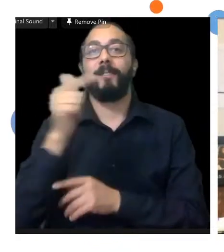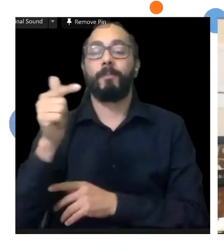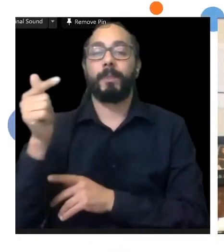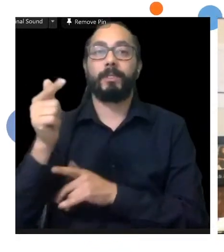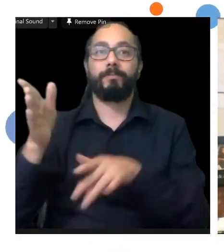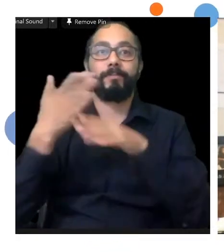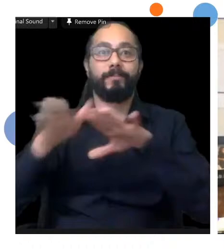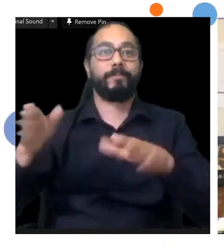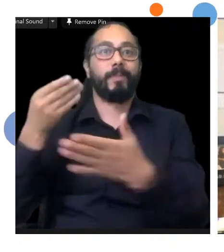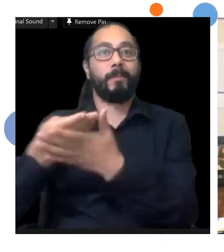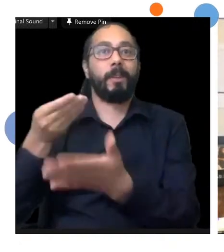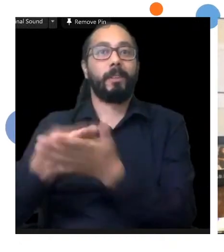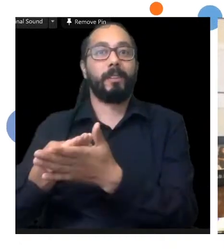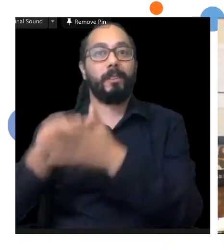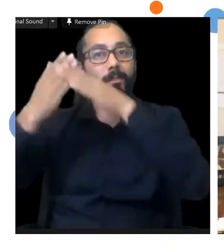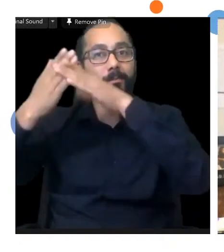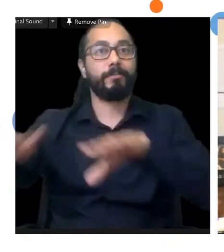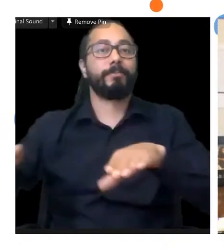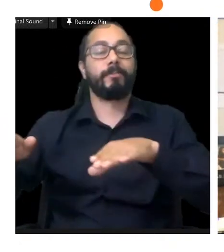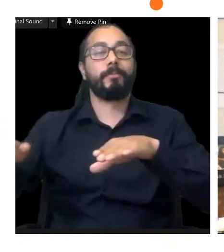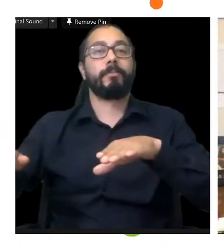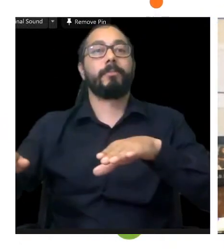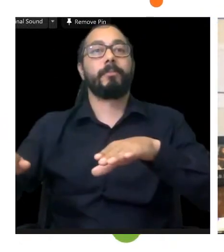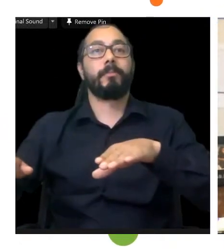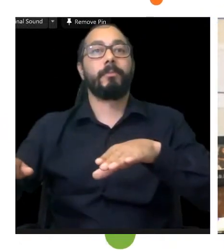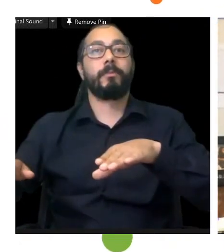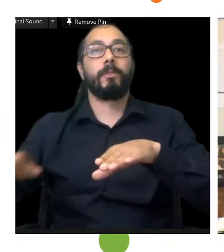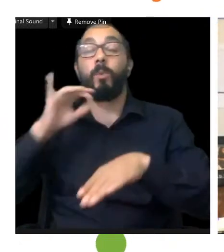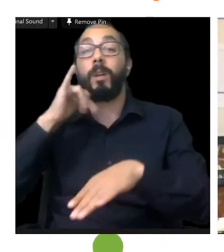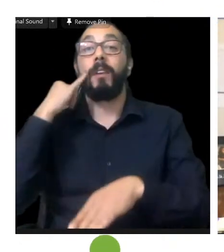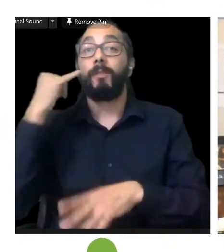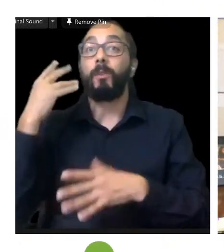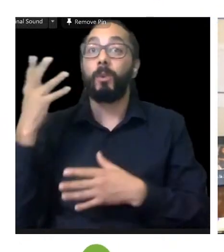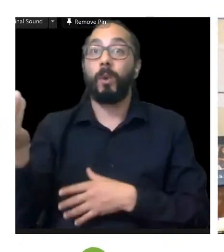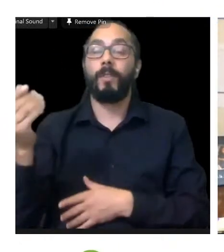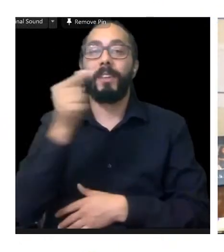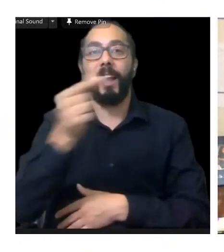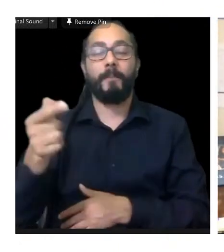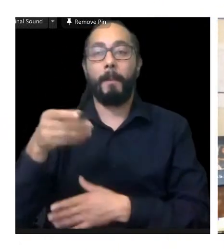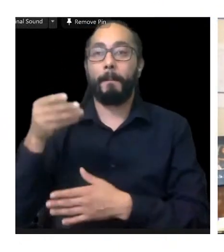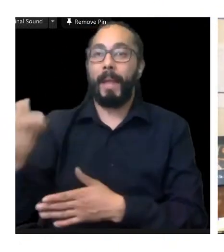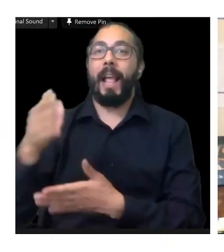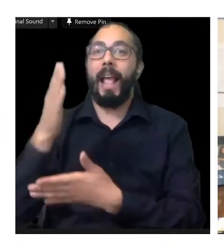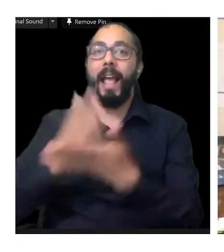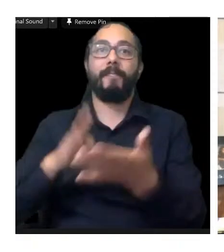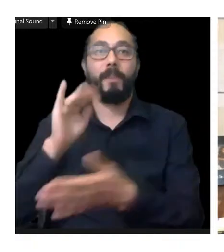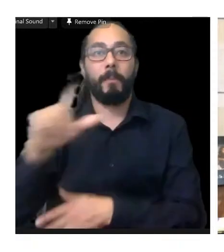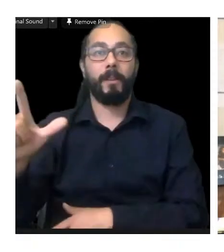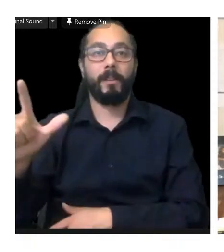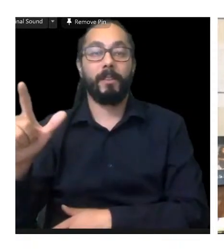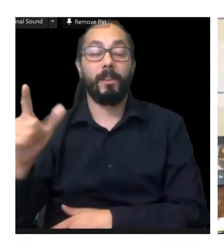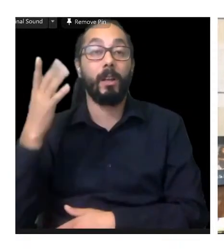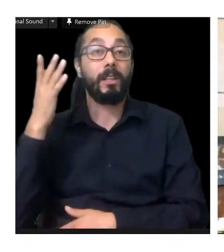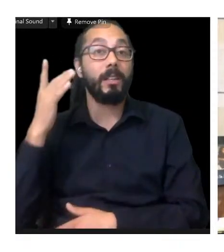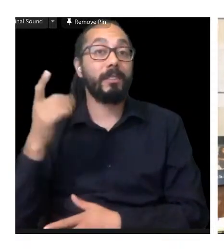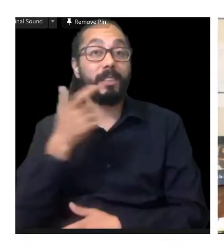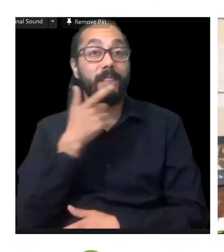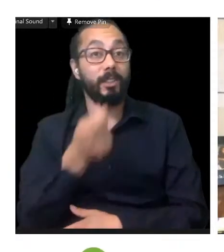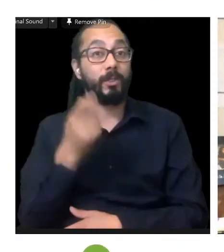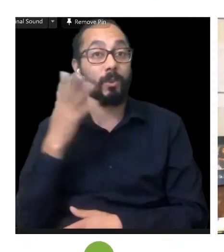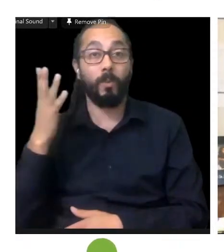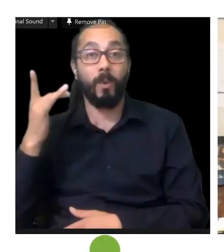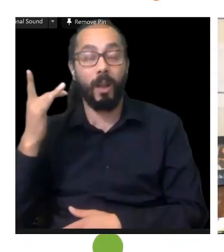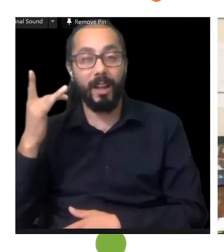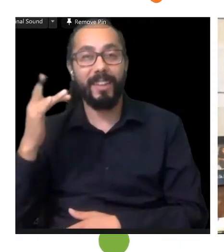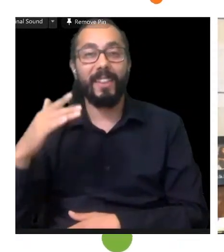think it's Monday, Tuesdays, Wednesdays, half the bill is paid by the government. And why I think that's interesting is because they've recognized that that's an industry